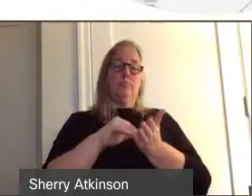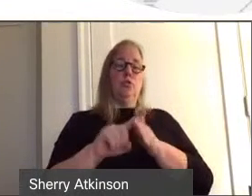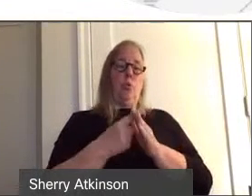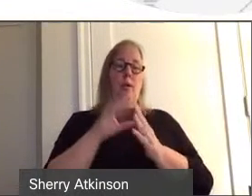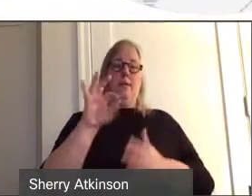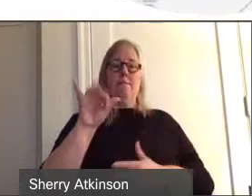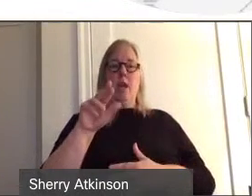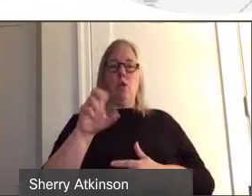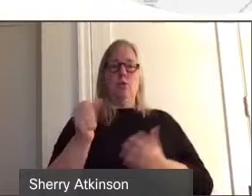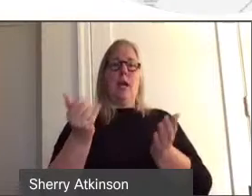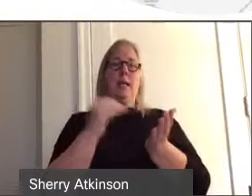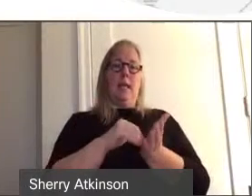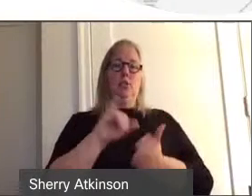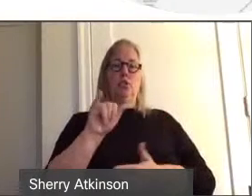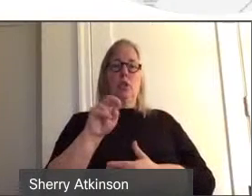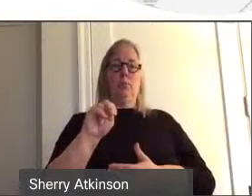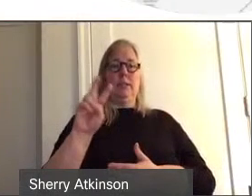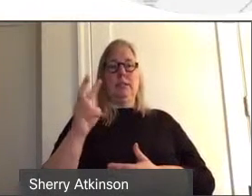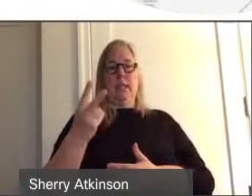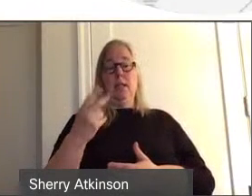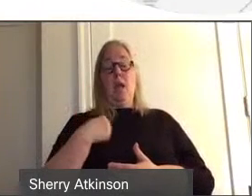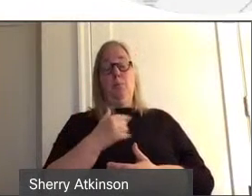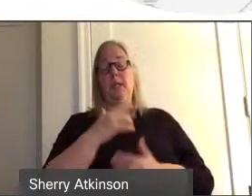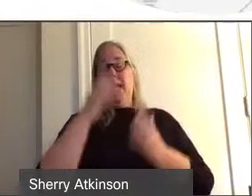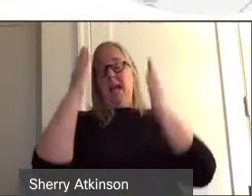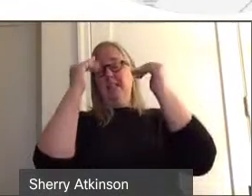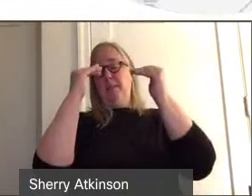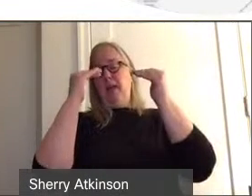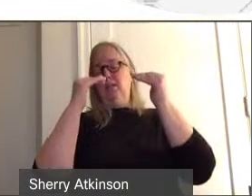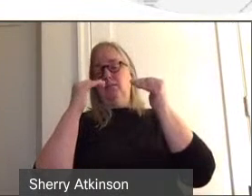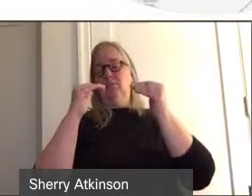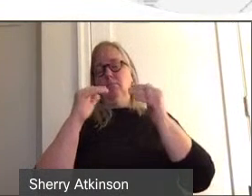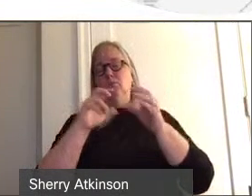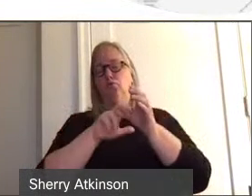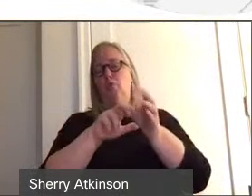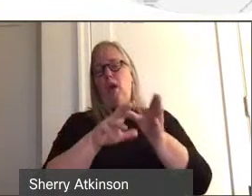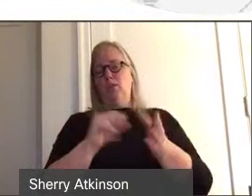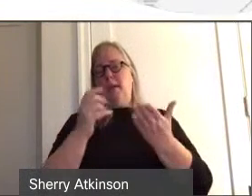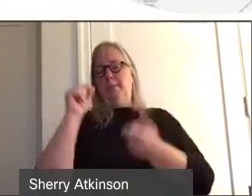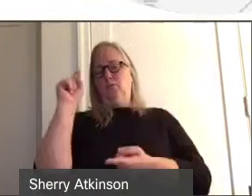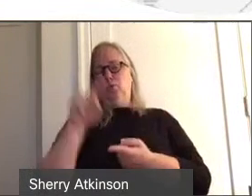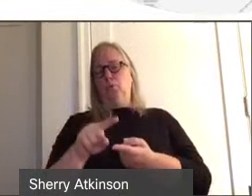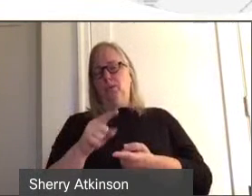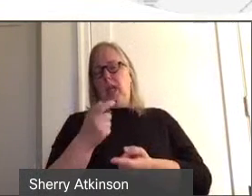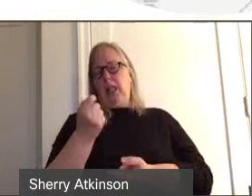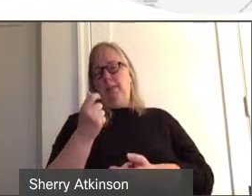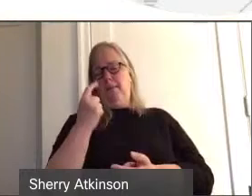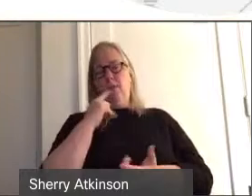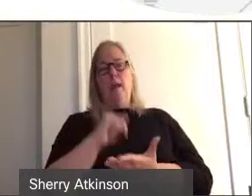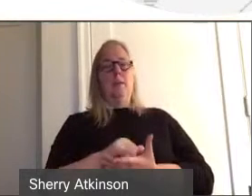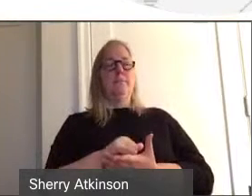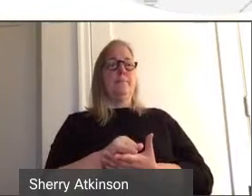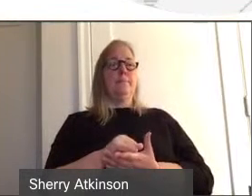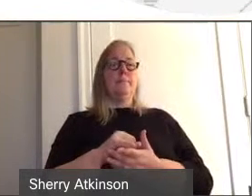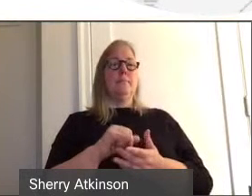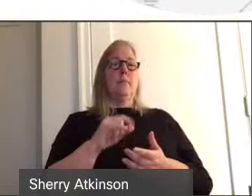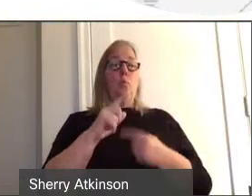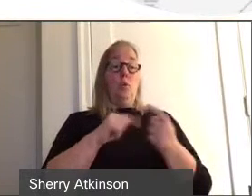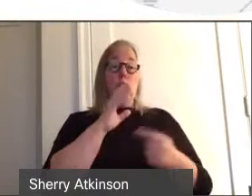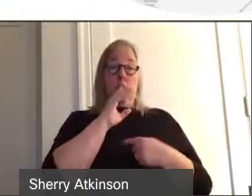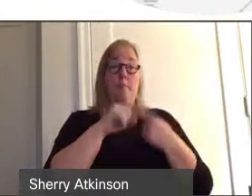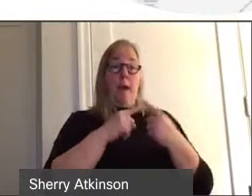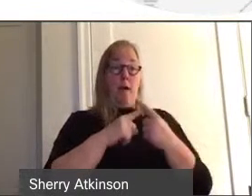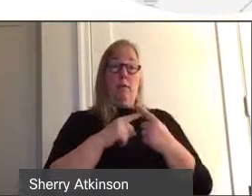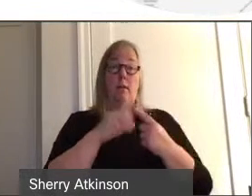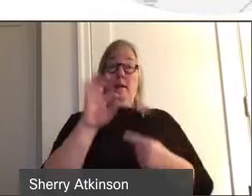and we expect that ridership might drop slightly for that. But you know, when you talk about fares, that's